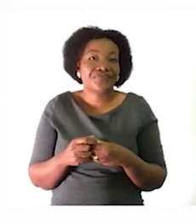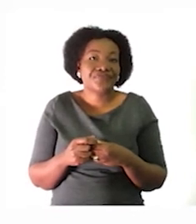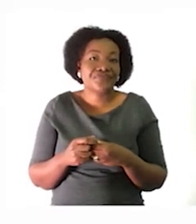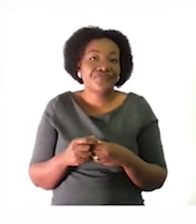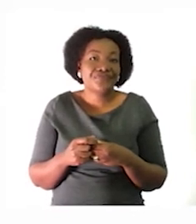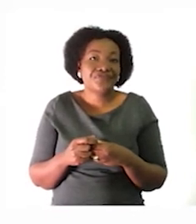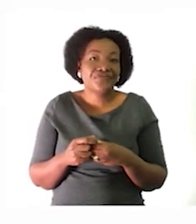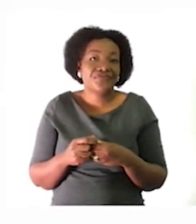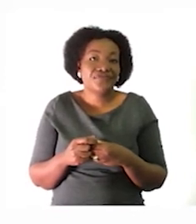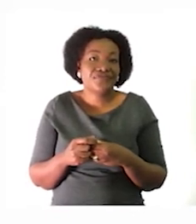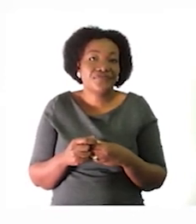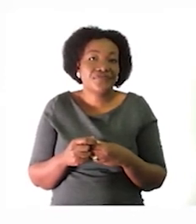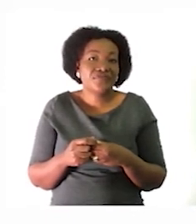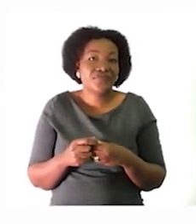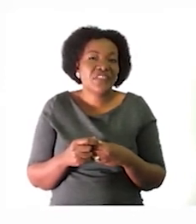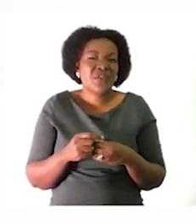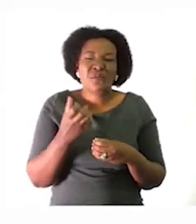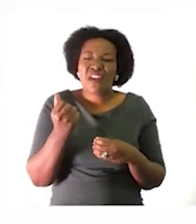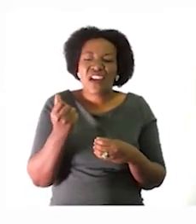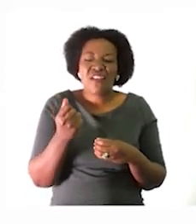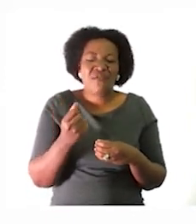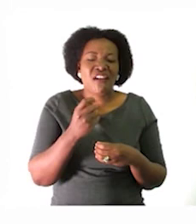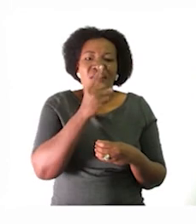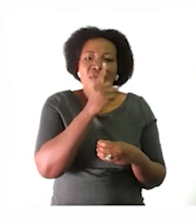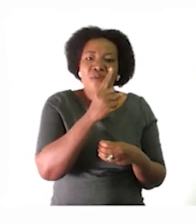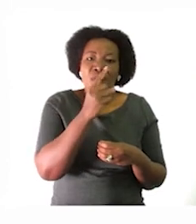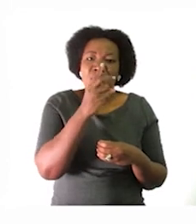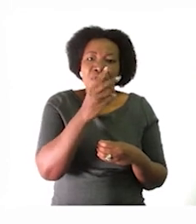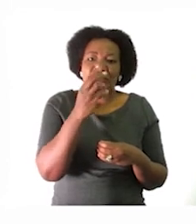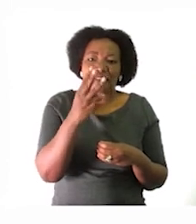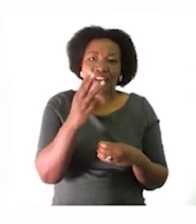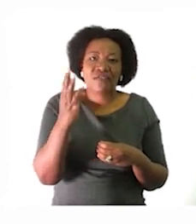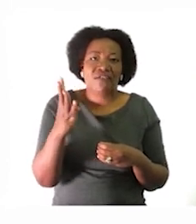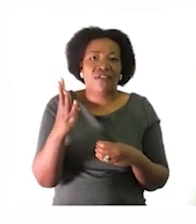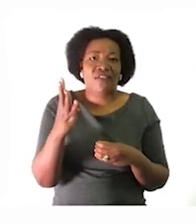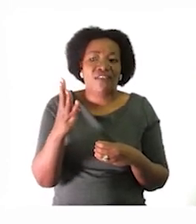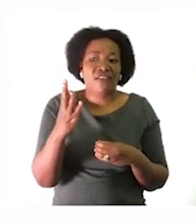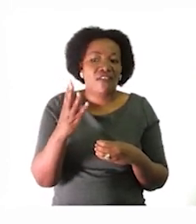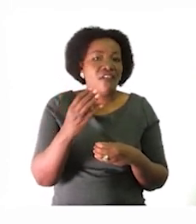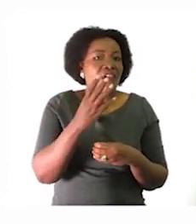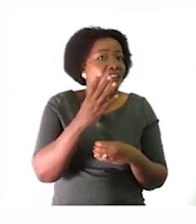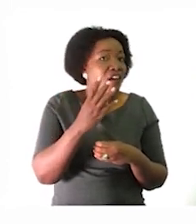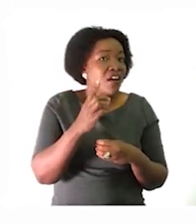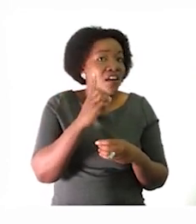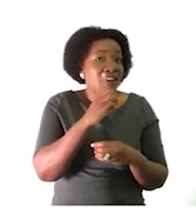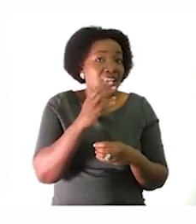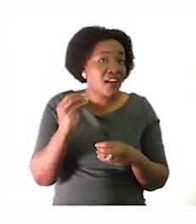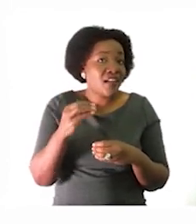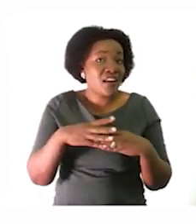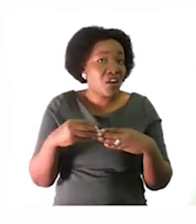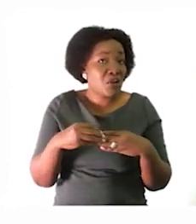All right, we have 1, 2, 3, 4 $10 notes. So what are we going to